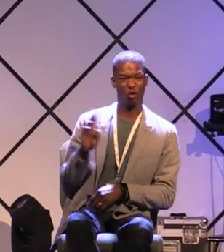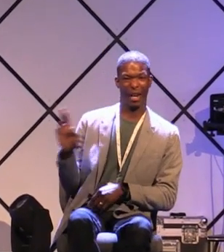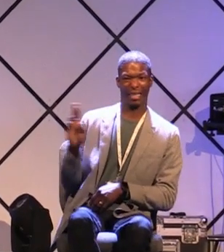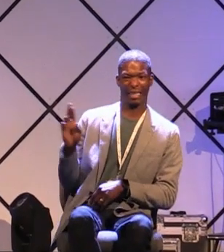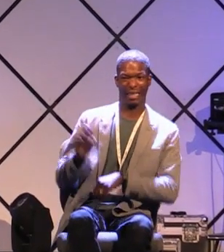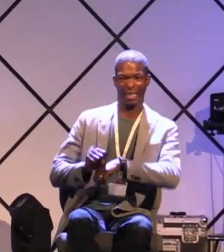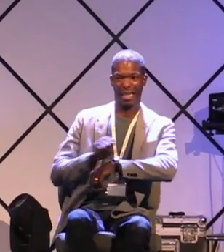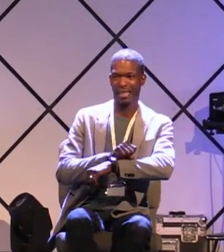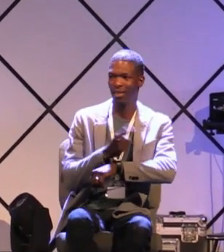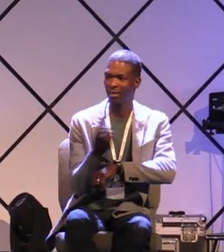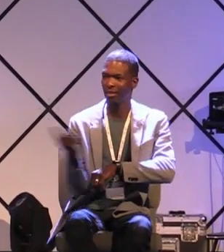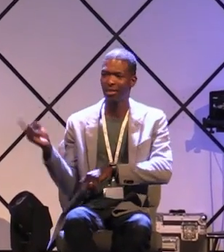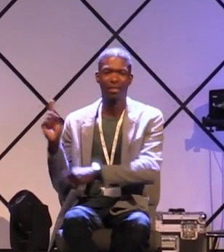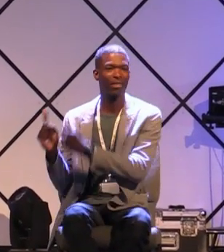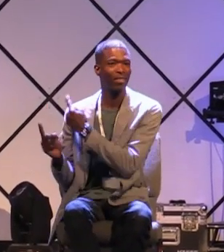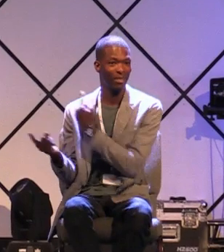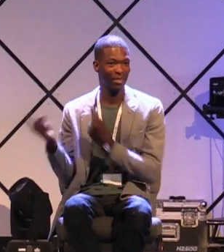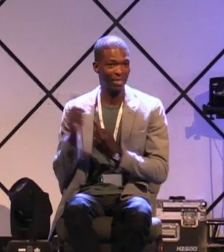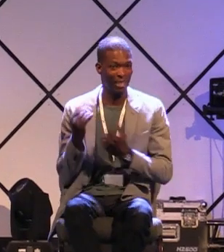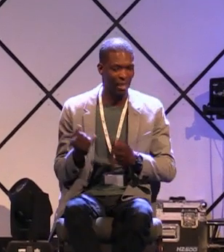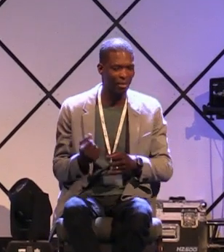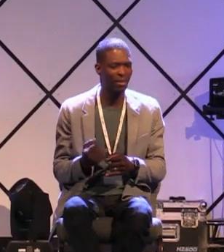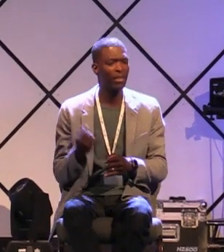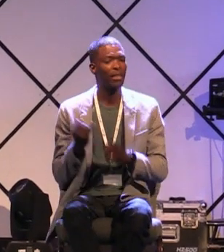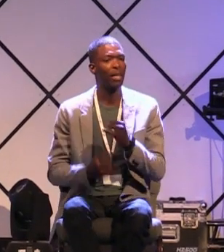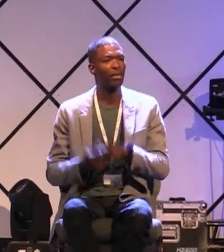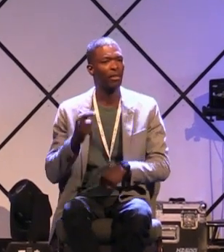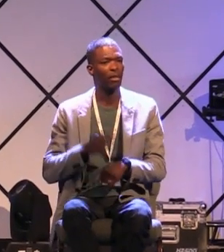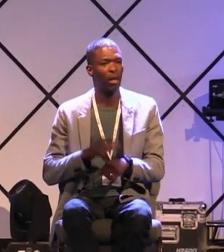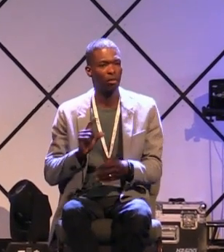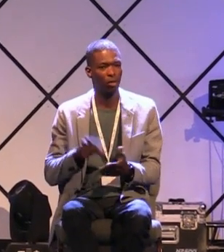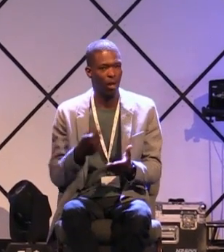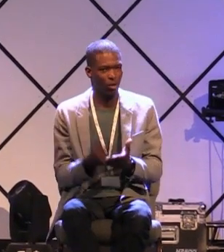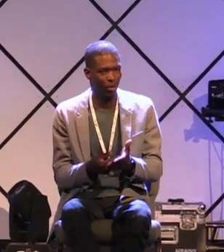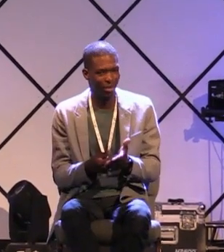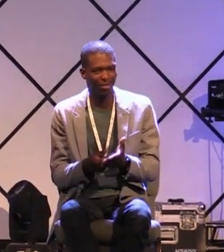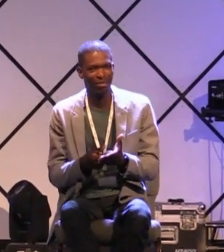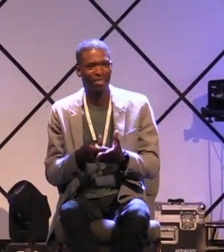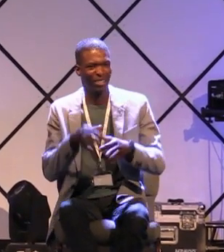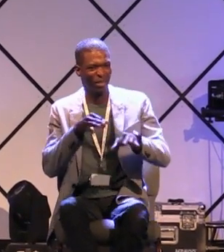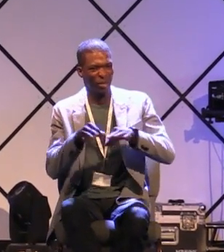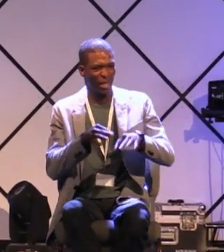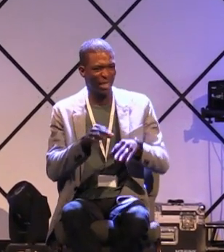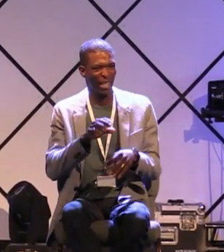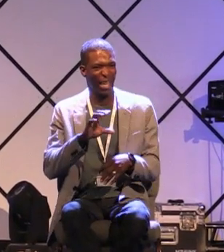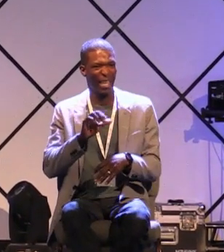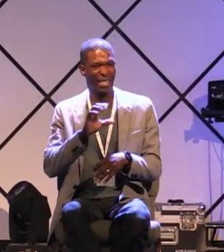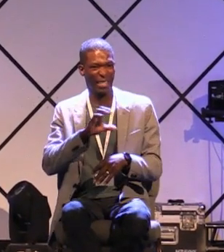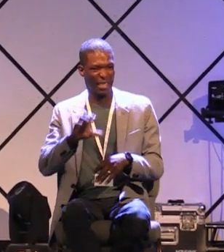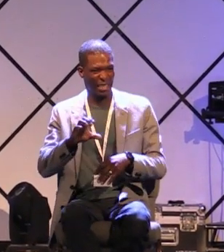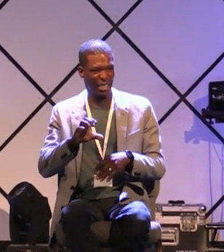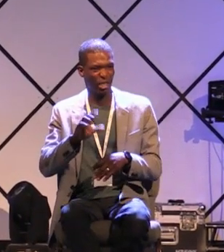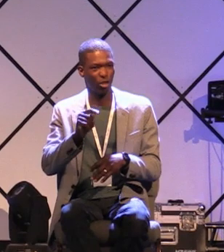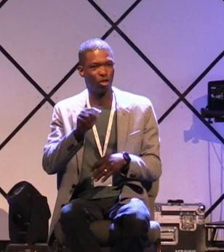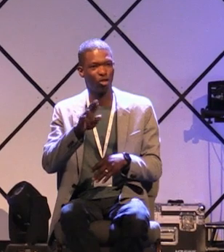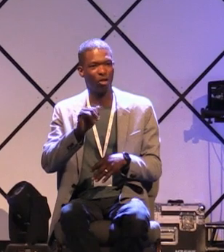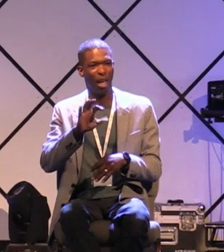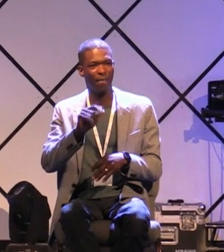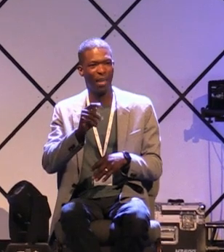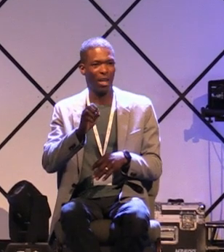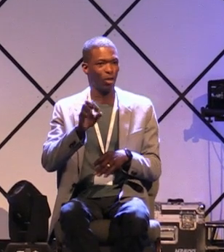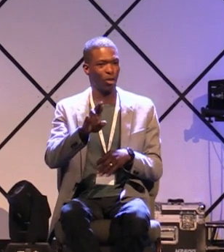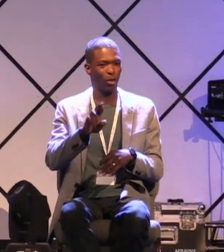please. At the last graduation, I talked about the Canine Companions trifecta, the heart, the science,